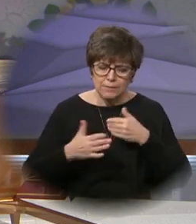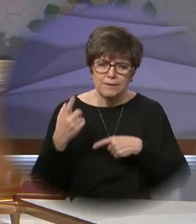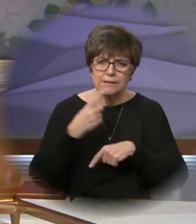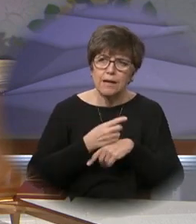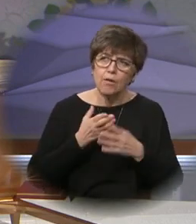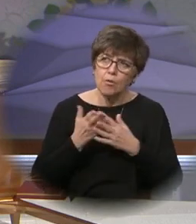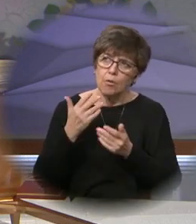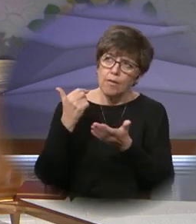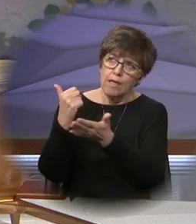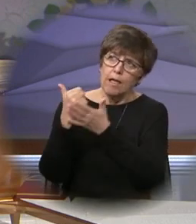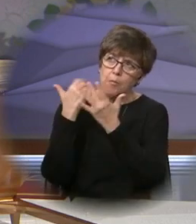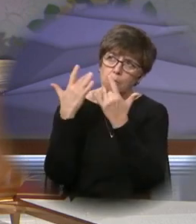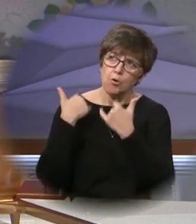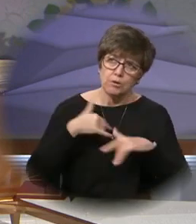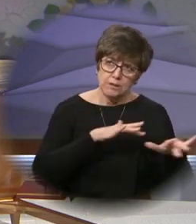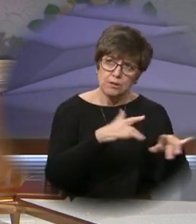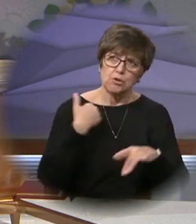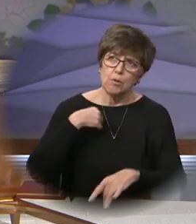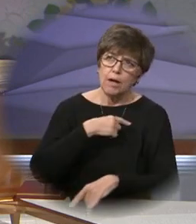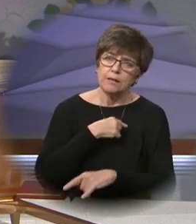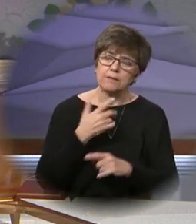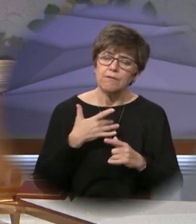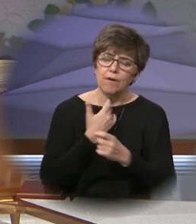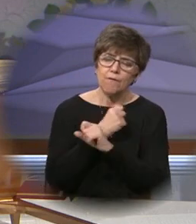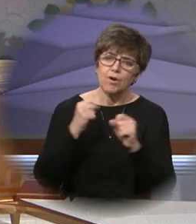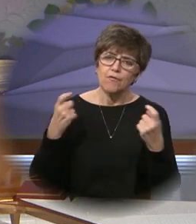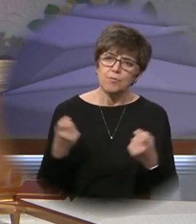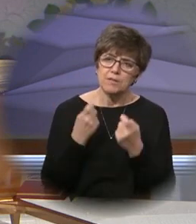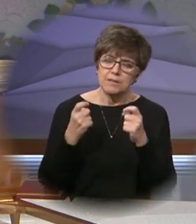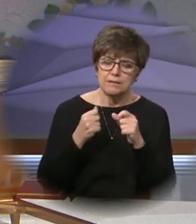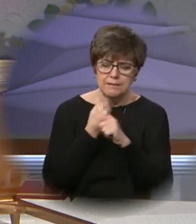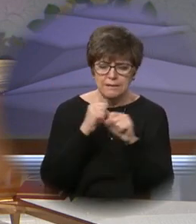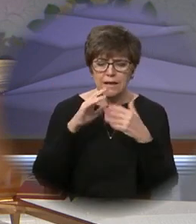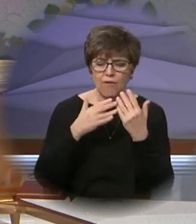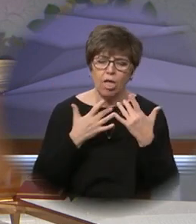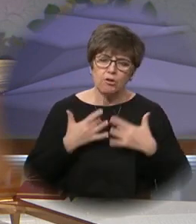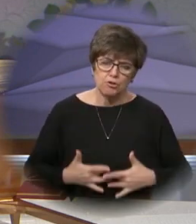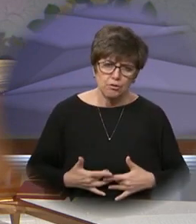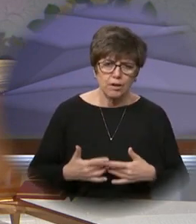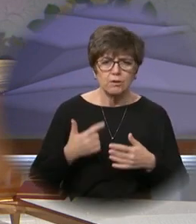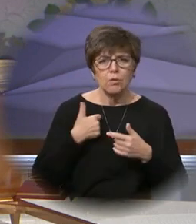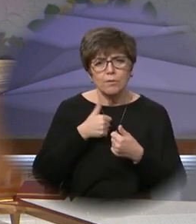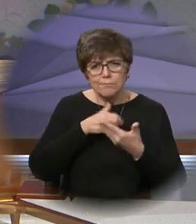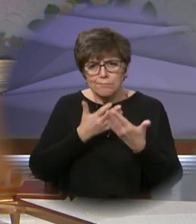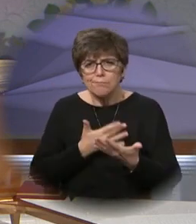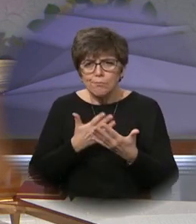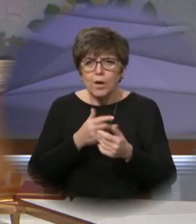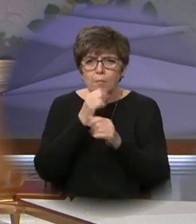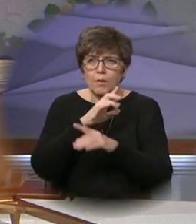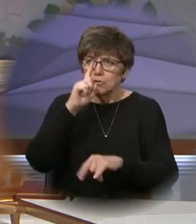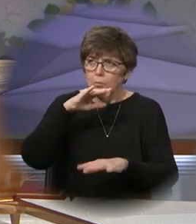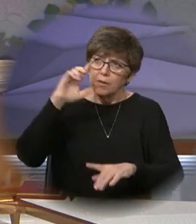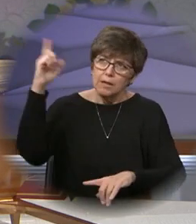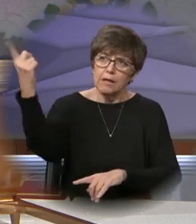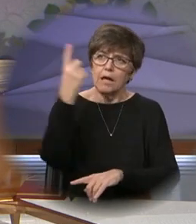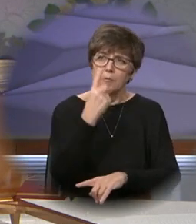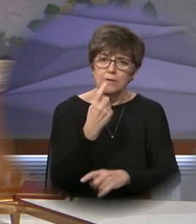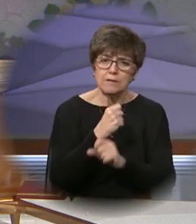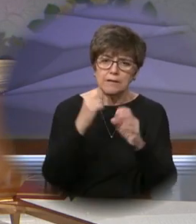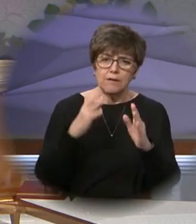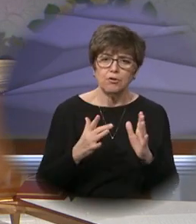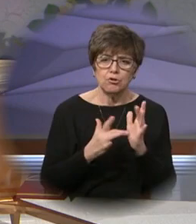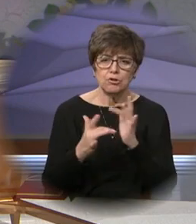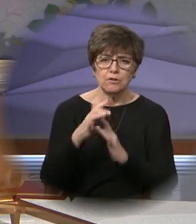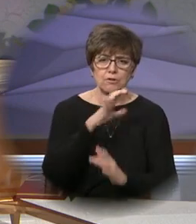help of your mercy, we may be always free from sin and safe from all distress, as we await the blessed hope and the coming of